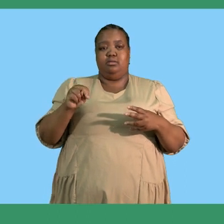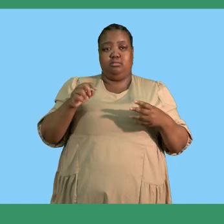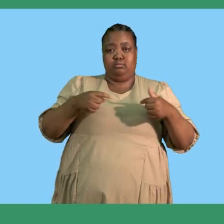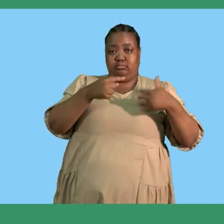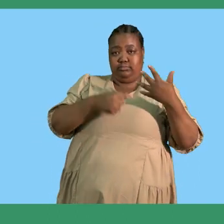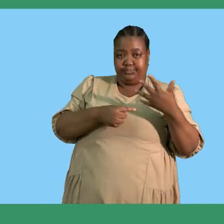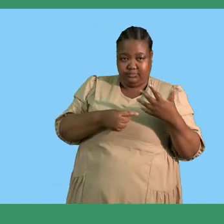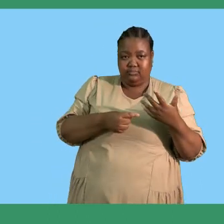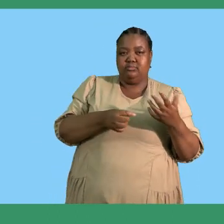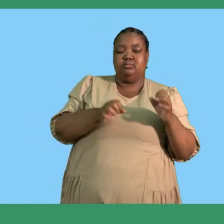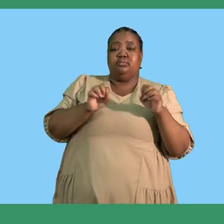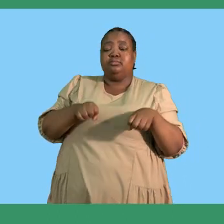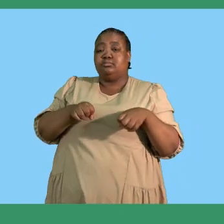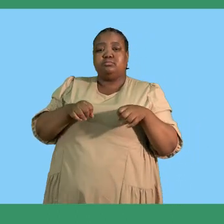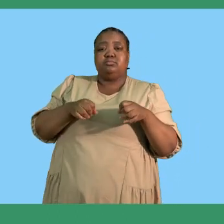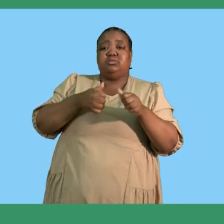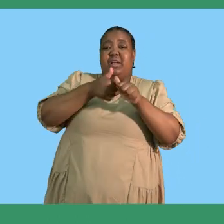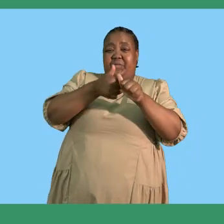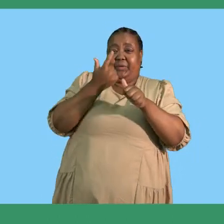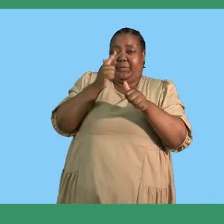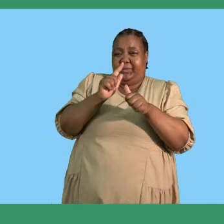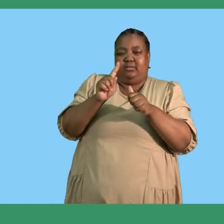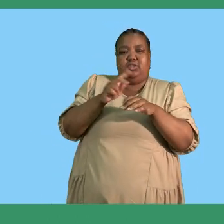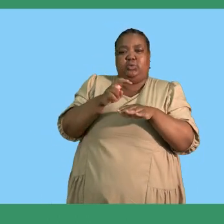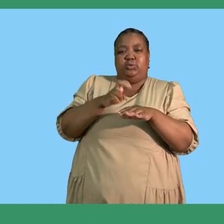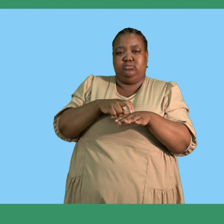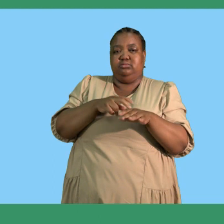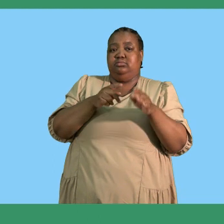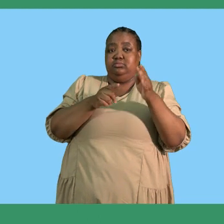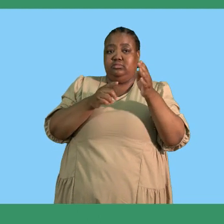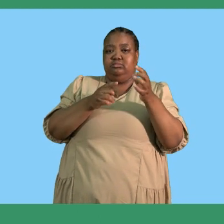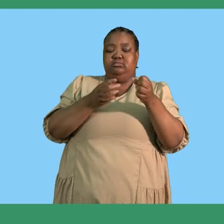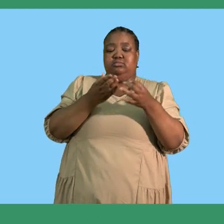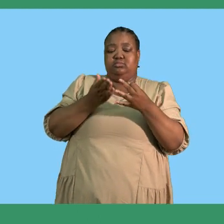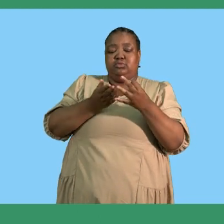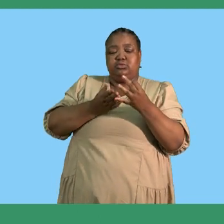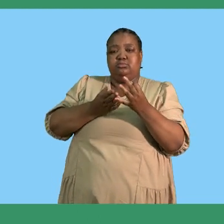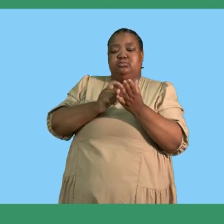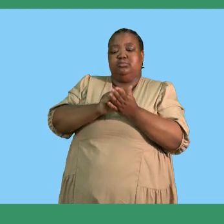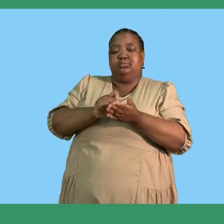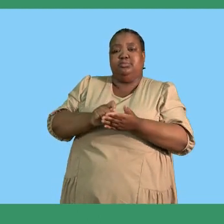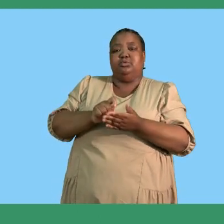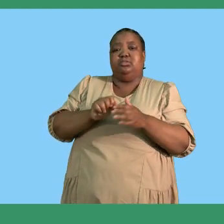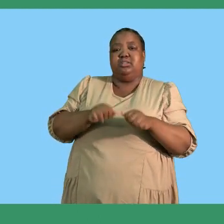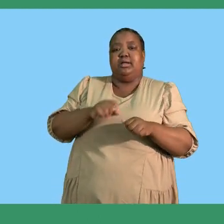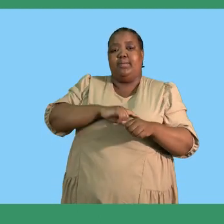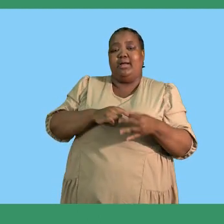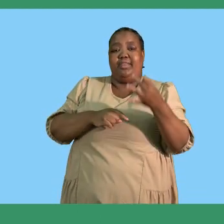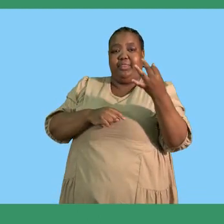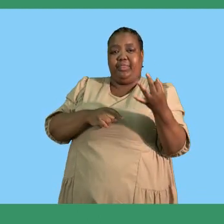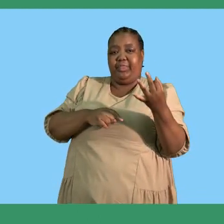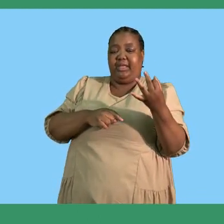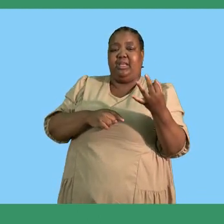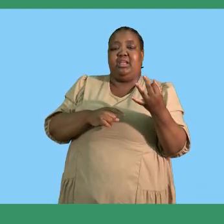norming or you can write settling or reconciliation, as they both or all three speak to the